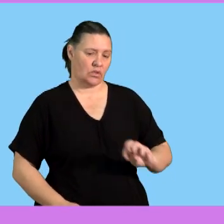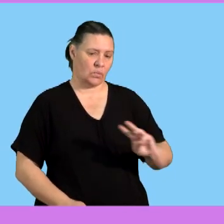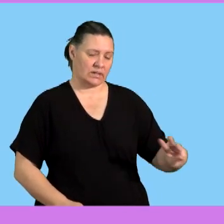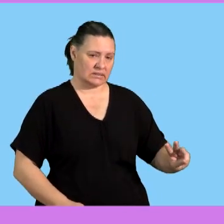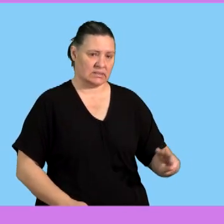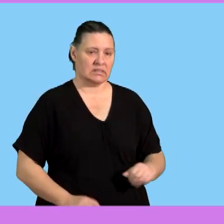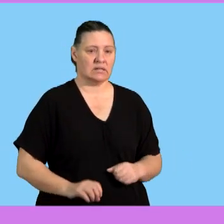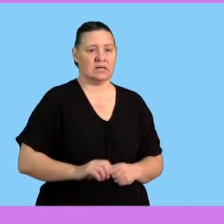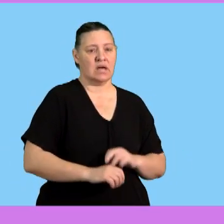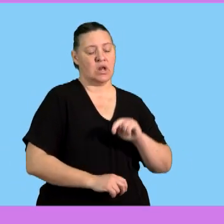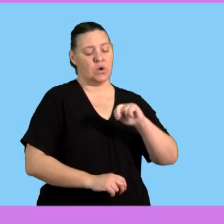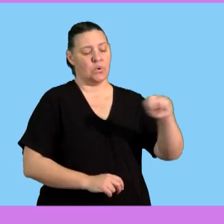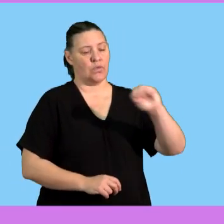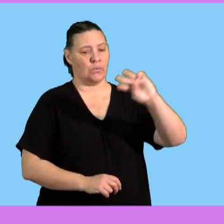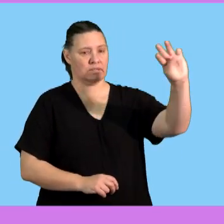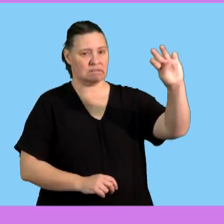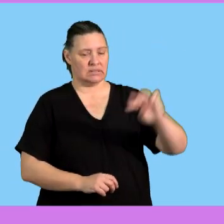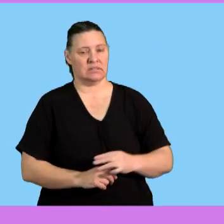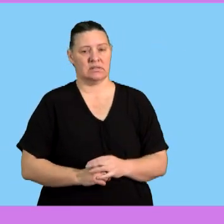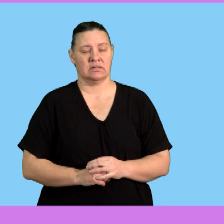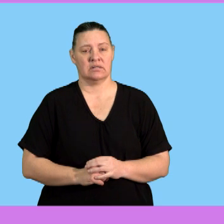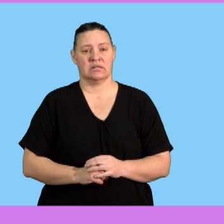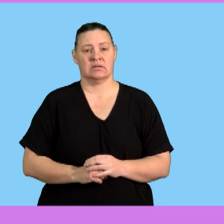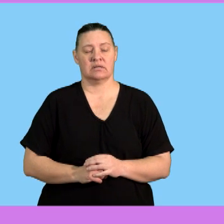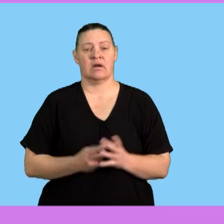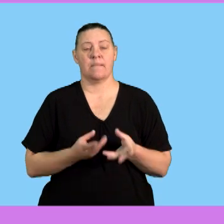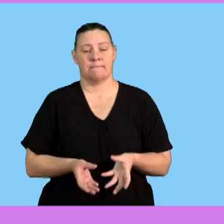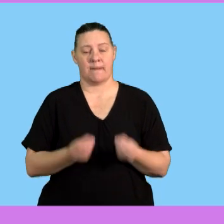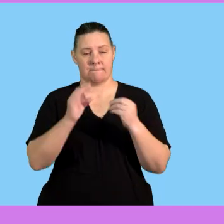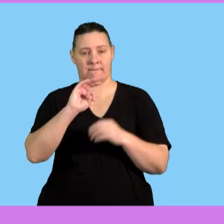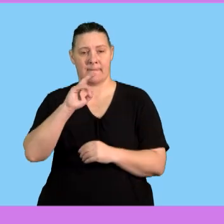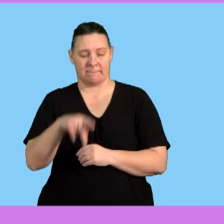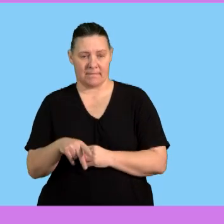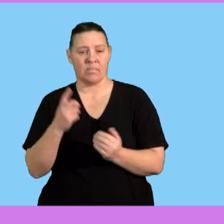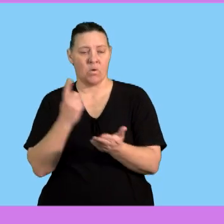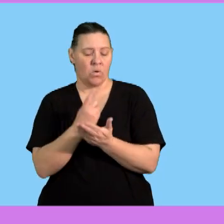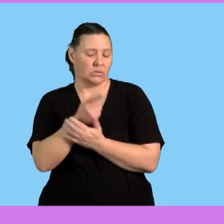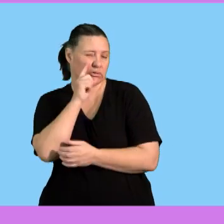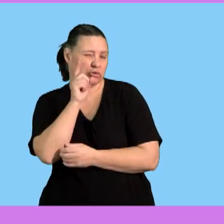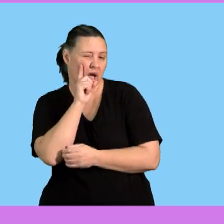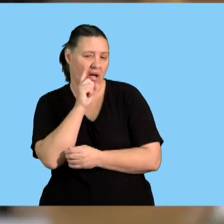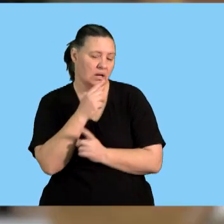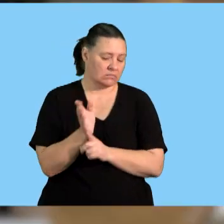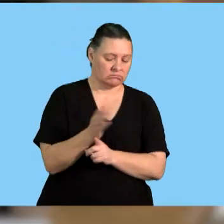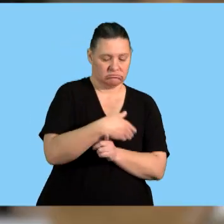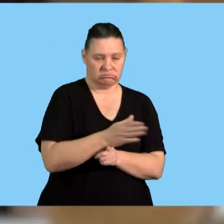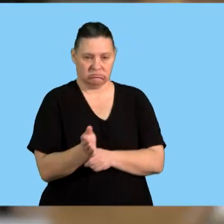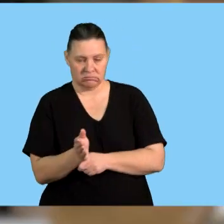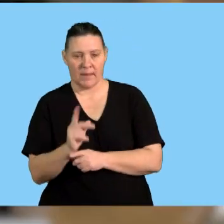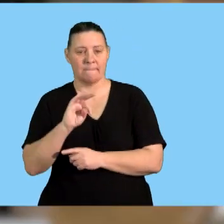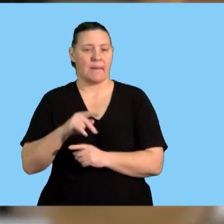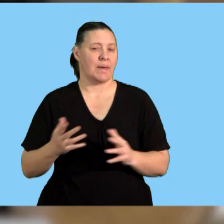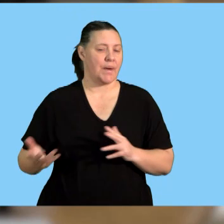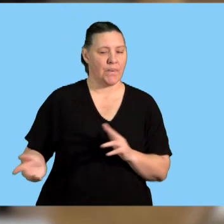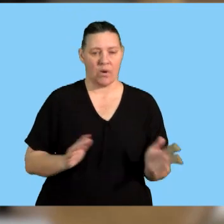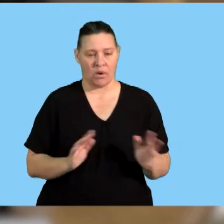it's southwest and northwest. So now when you get your map, you should always check the general direction